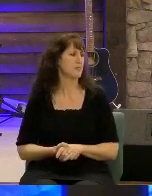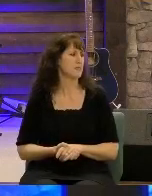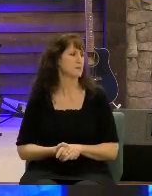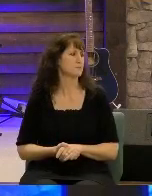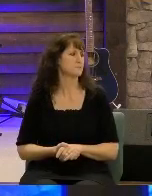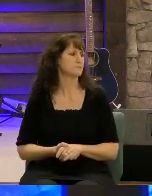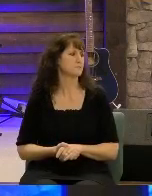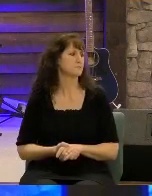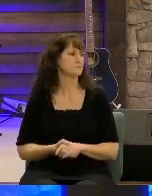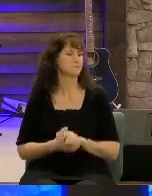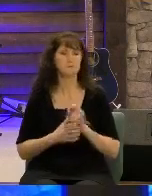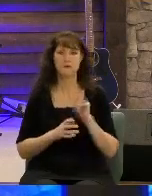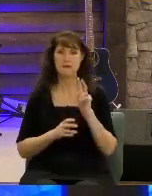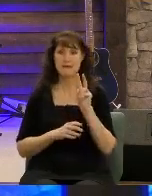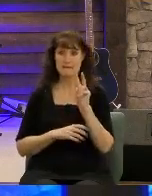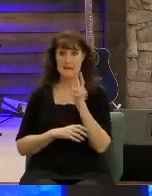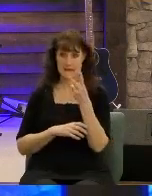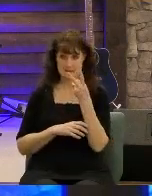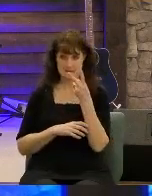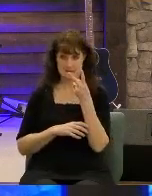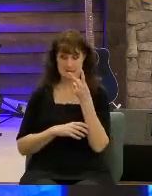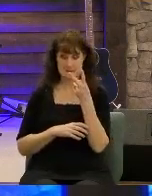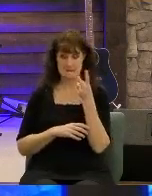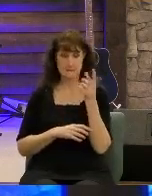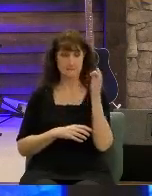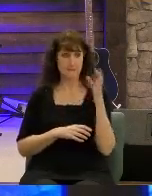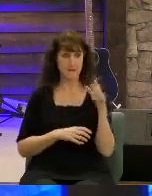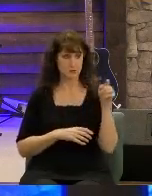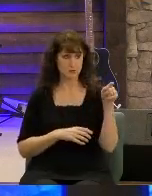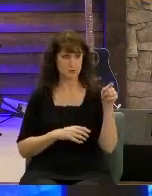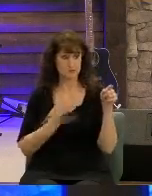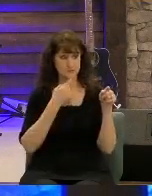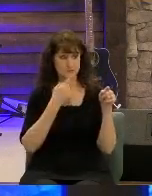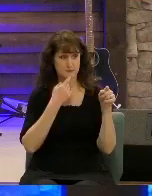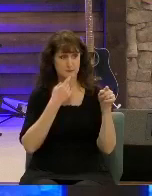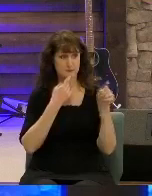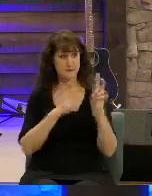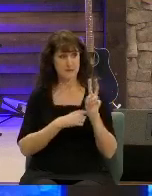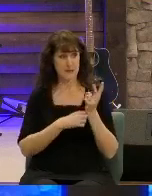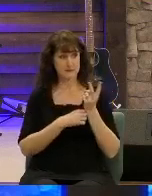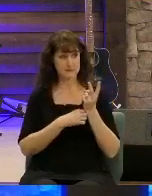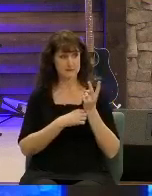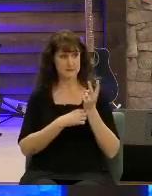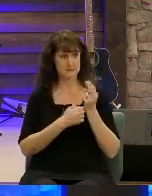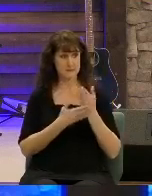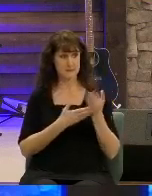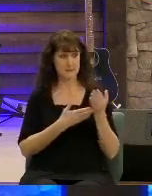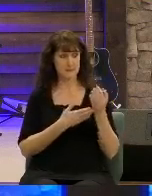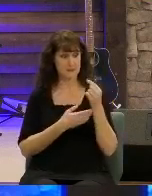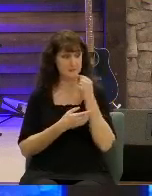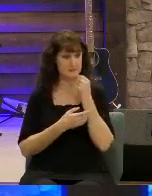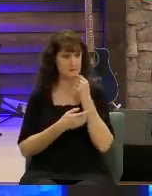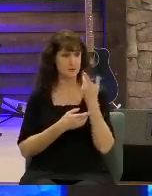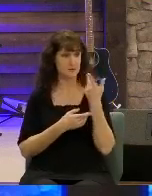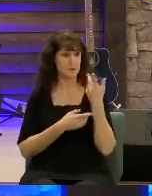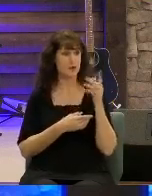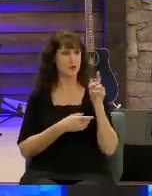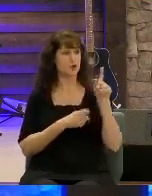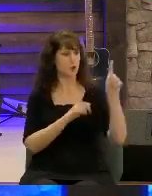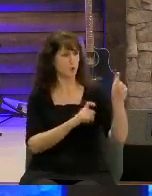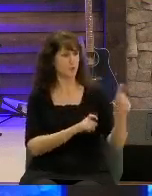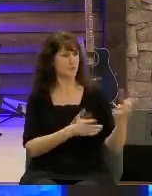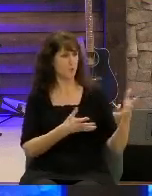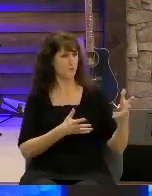second he mentioned is, Pastor Ricky mentioned, do you remember what you mentioned second? Your quiz is over. I'll let him off the